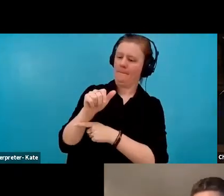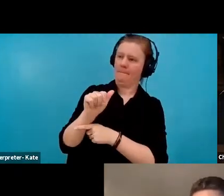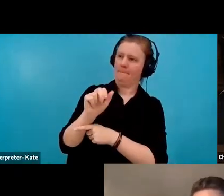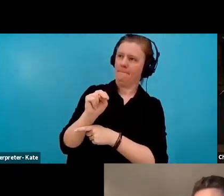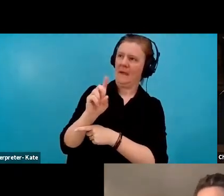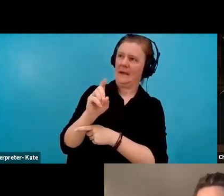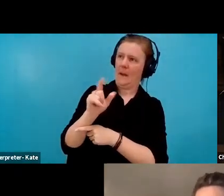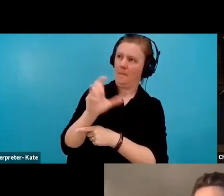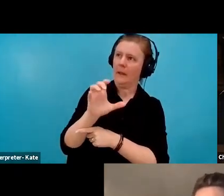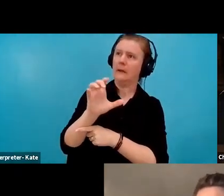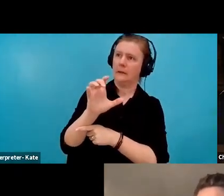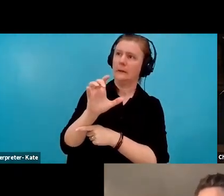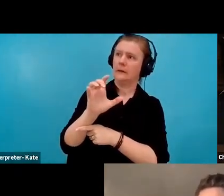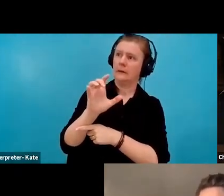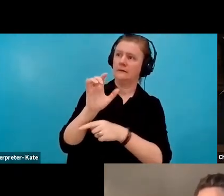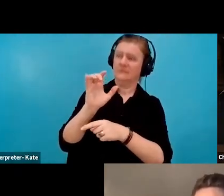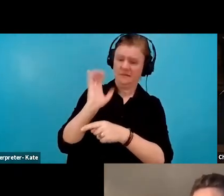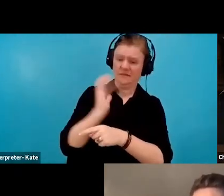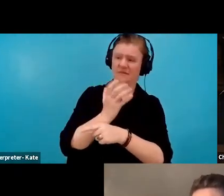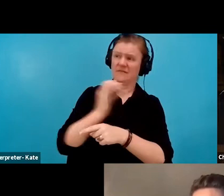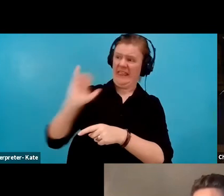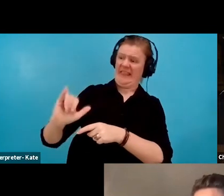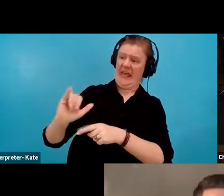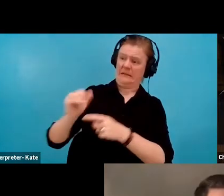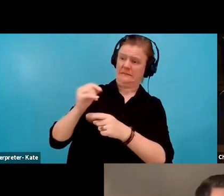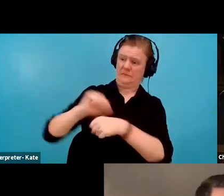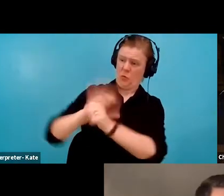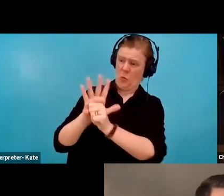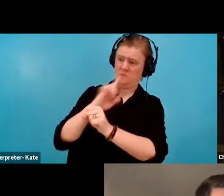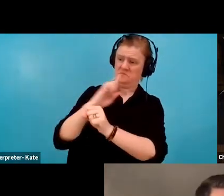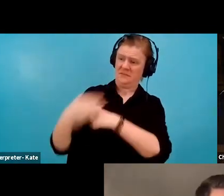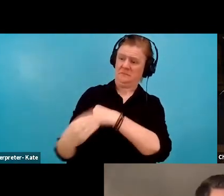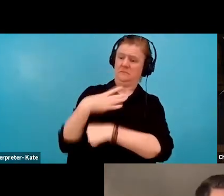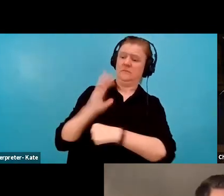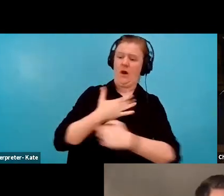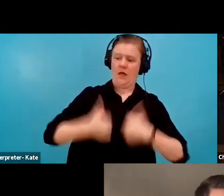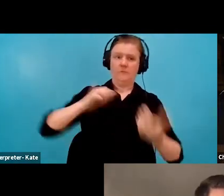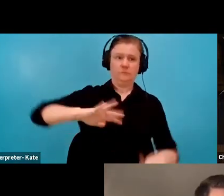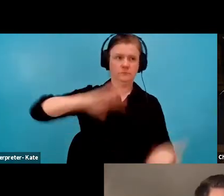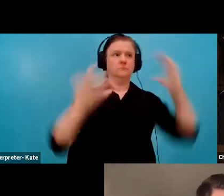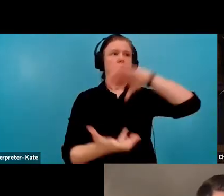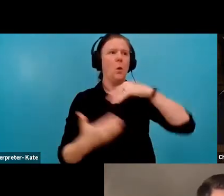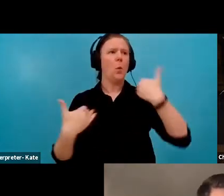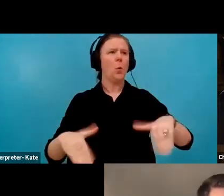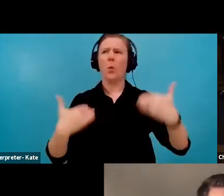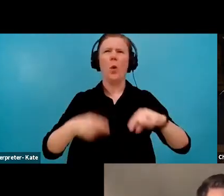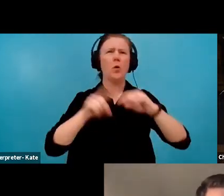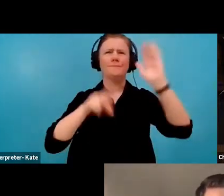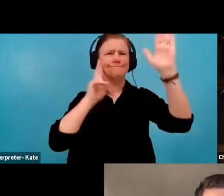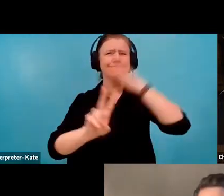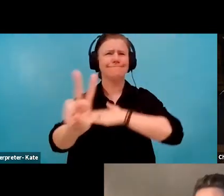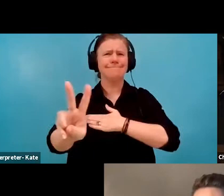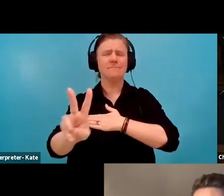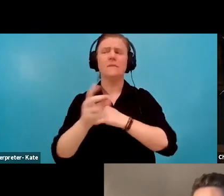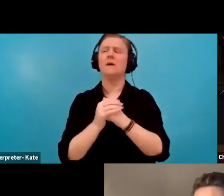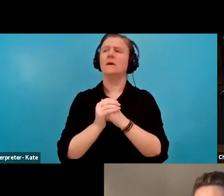shifted the ground beneath our feet in ways we never anticipated. Our goal is to make sure that